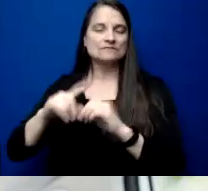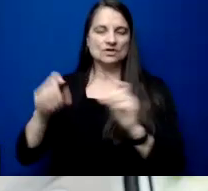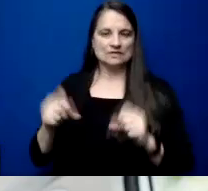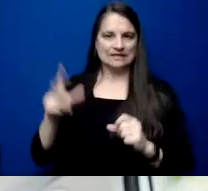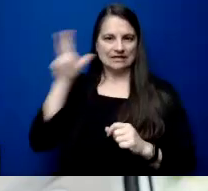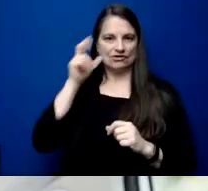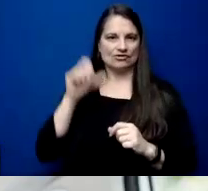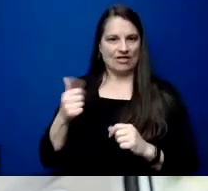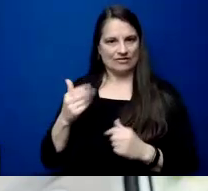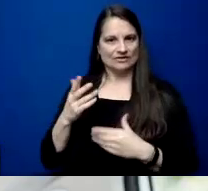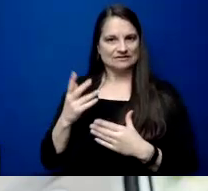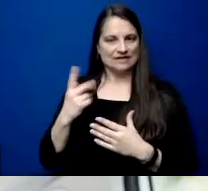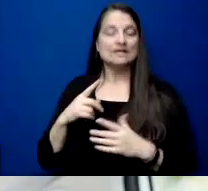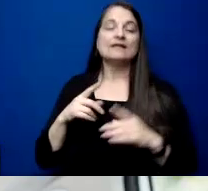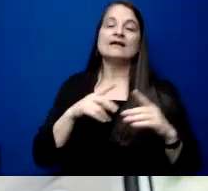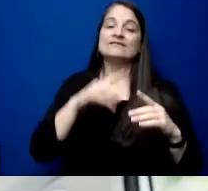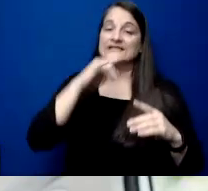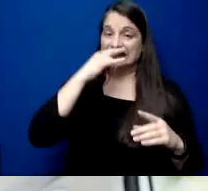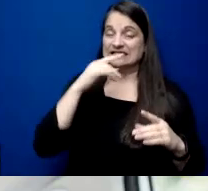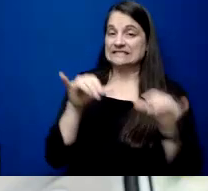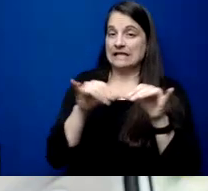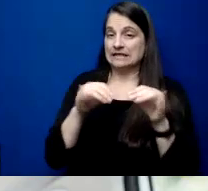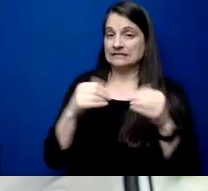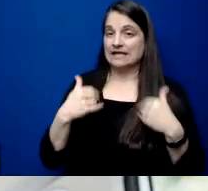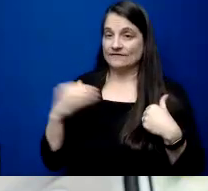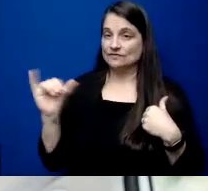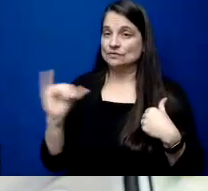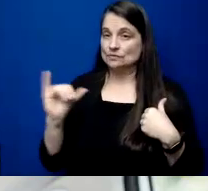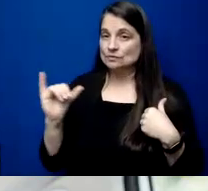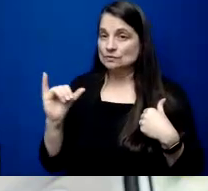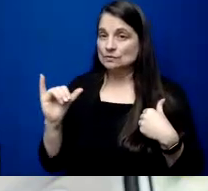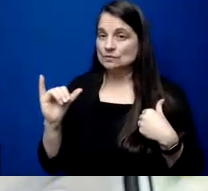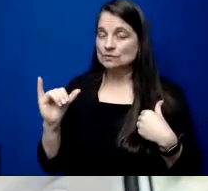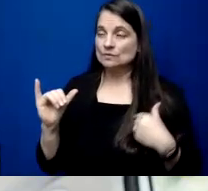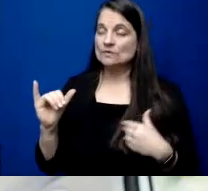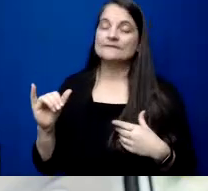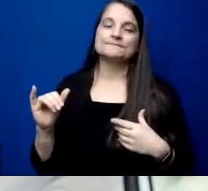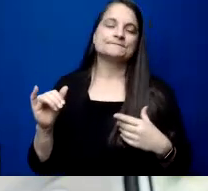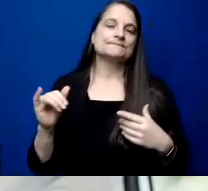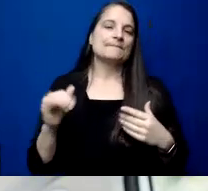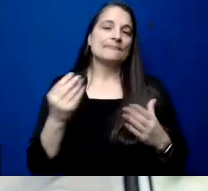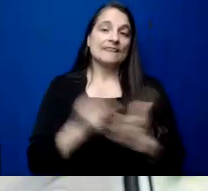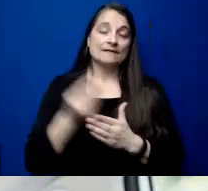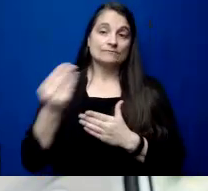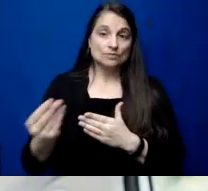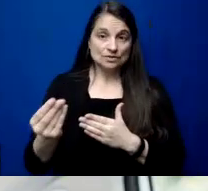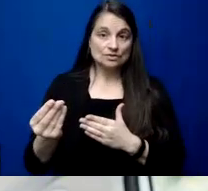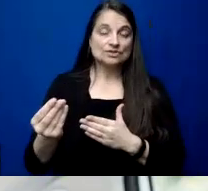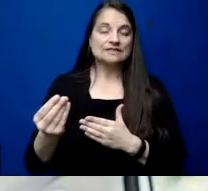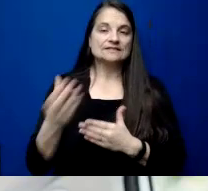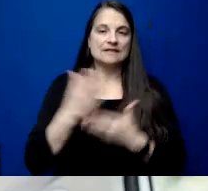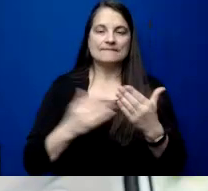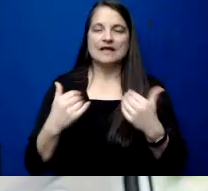kid size options. And each time you purchase a set, it comes with